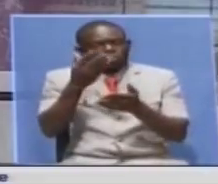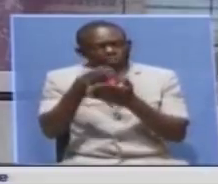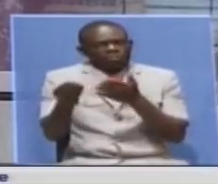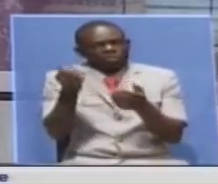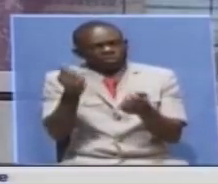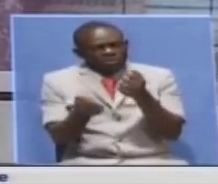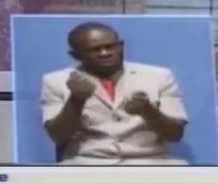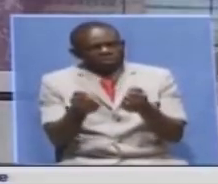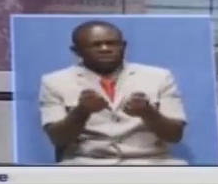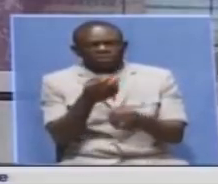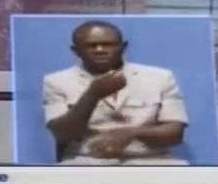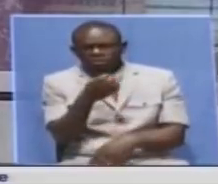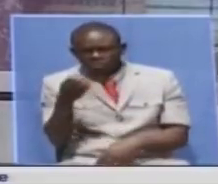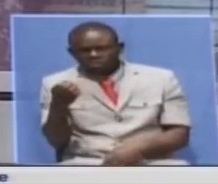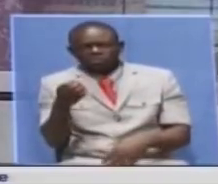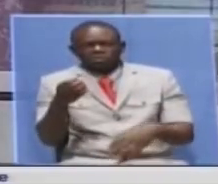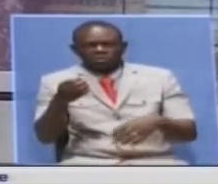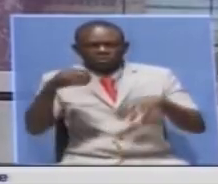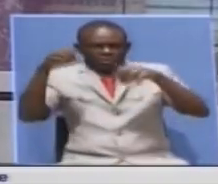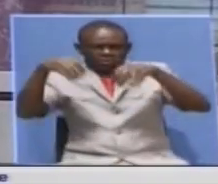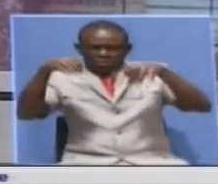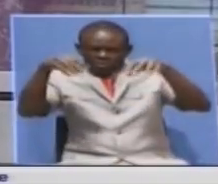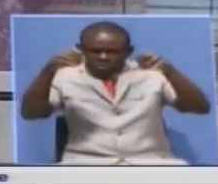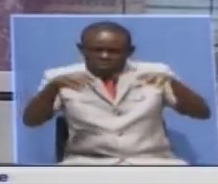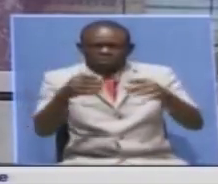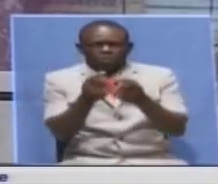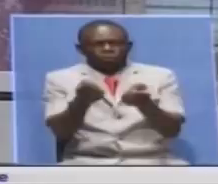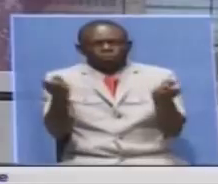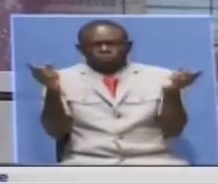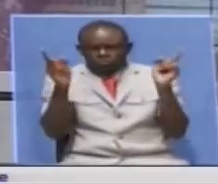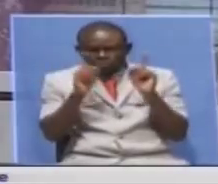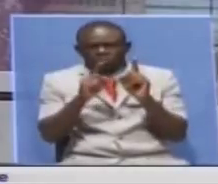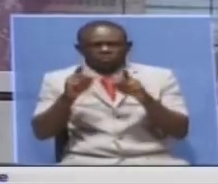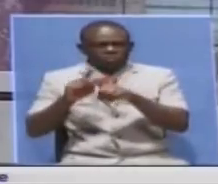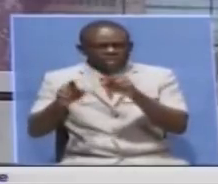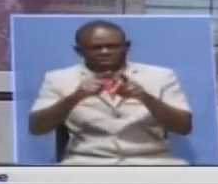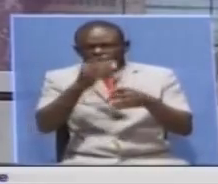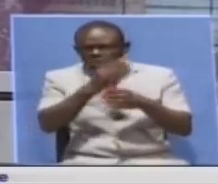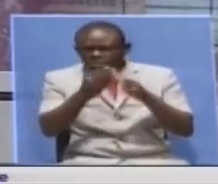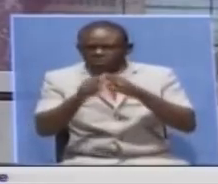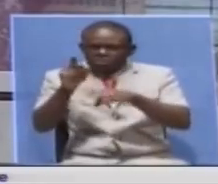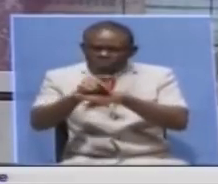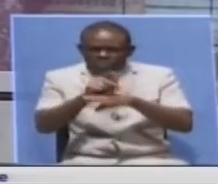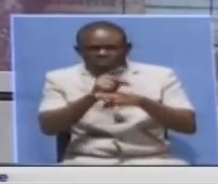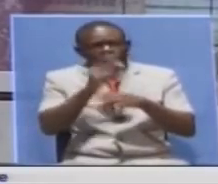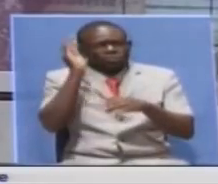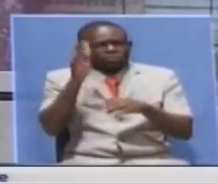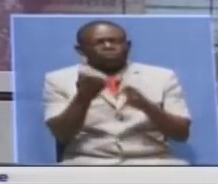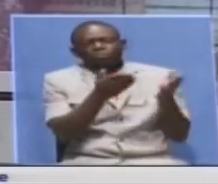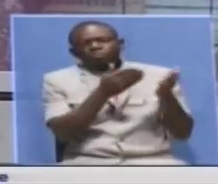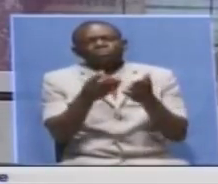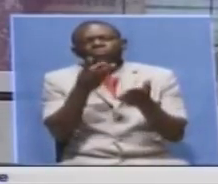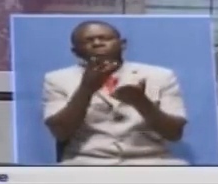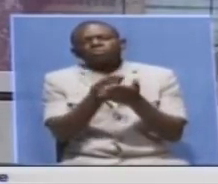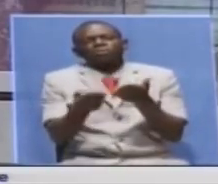road power lines, fencing and other construction projects that are expected to generate value-added tax contribution of over